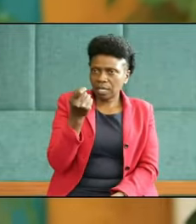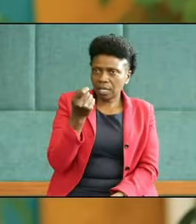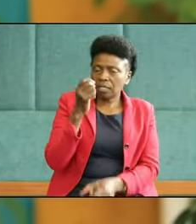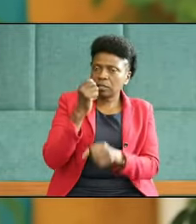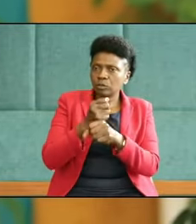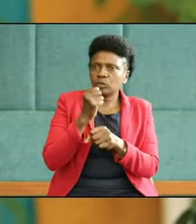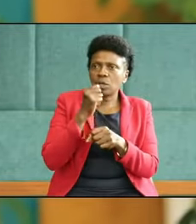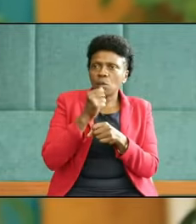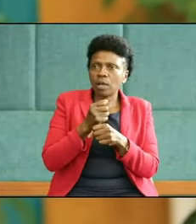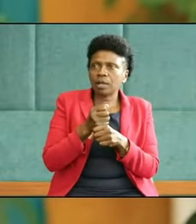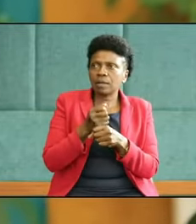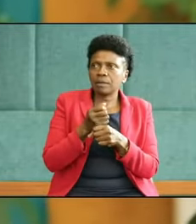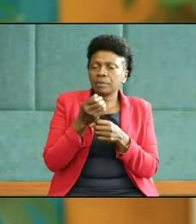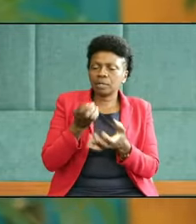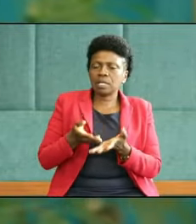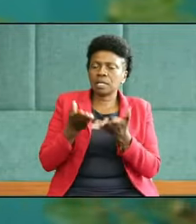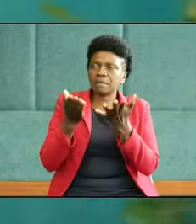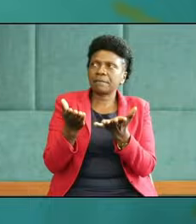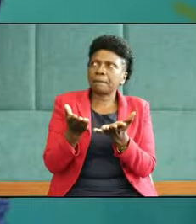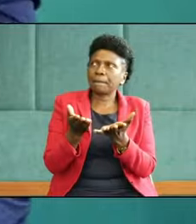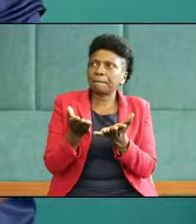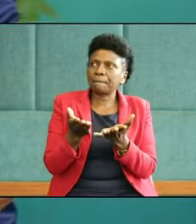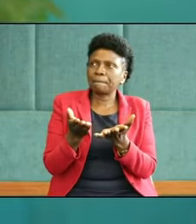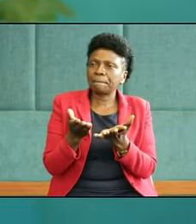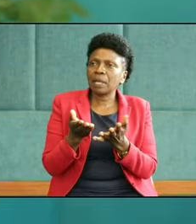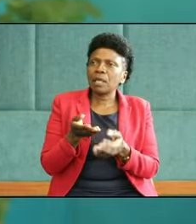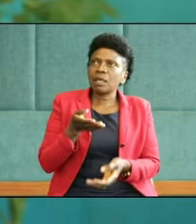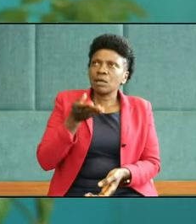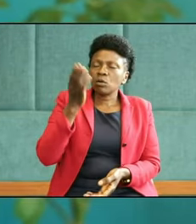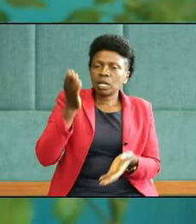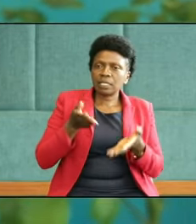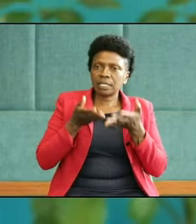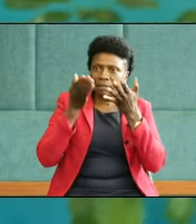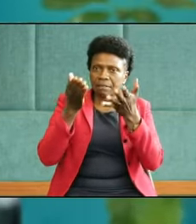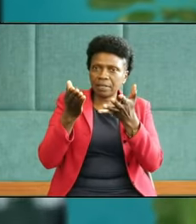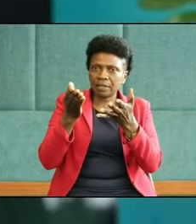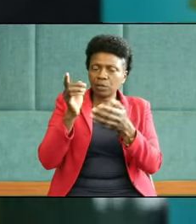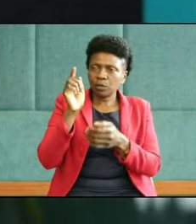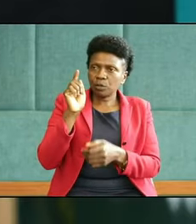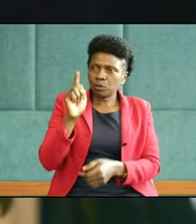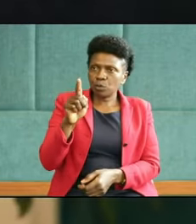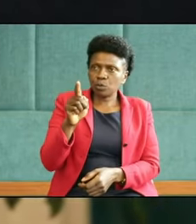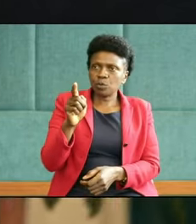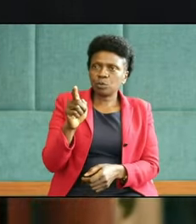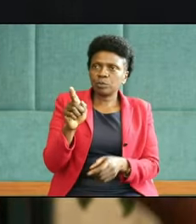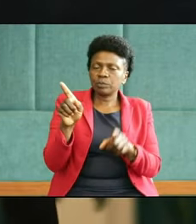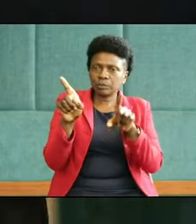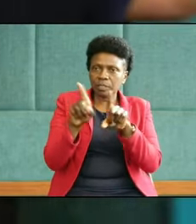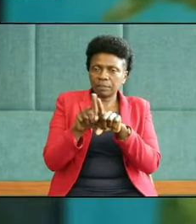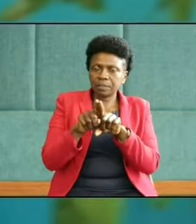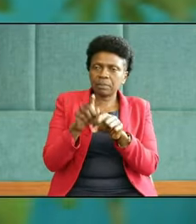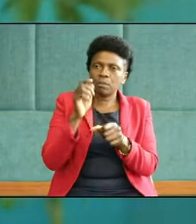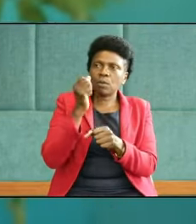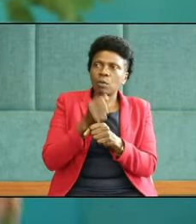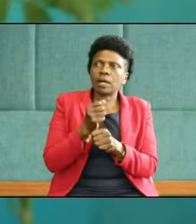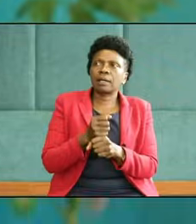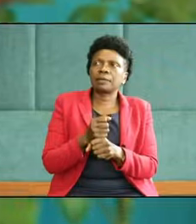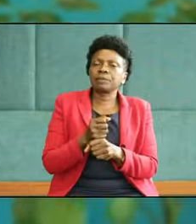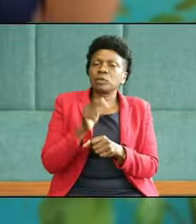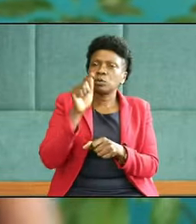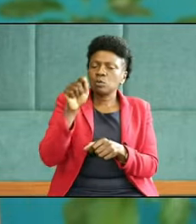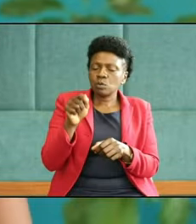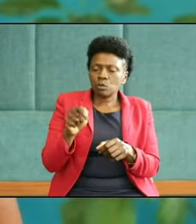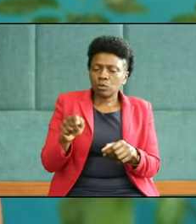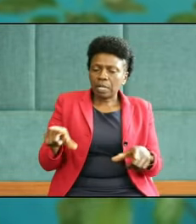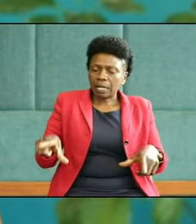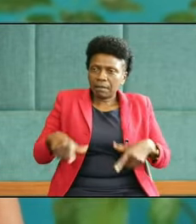my part. Why? God has given me my part. God has given me my portion. I cannot leave it